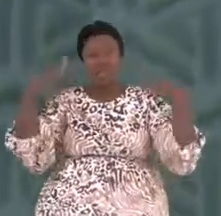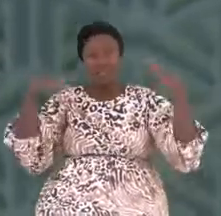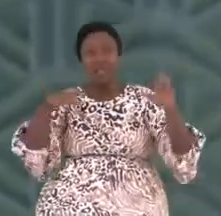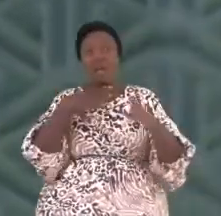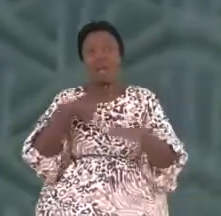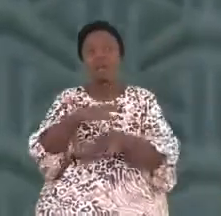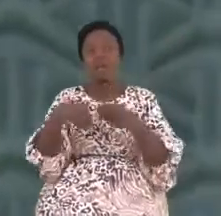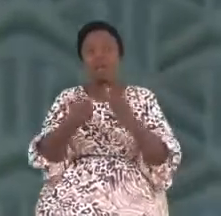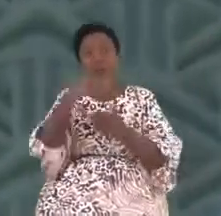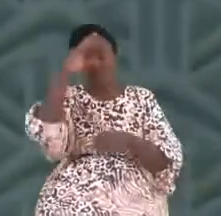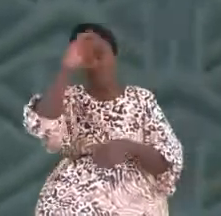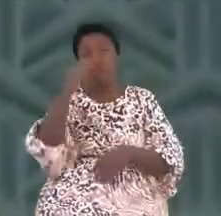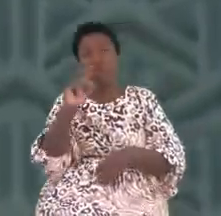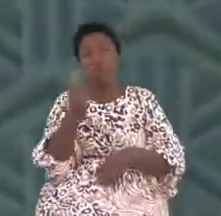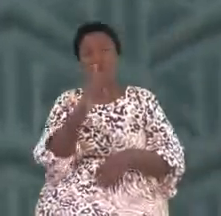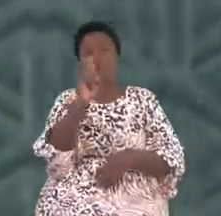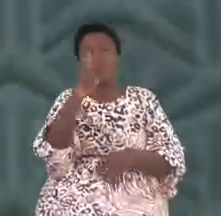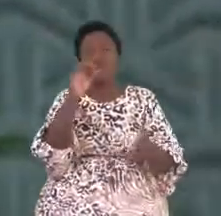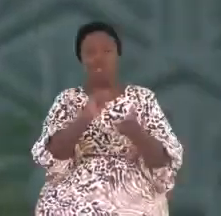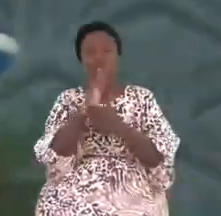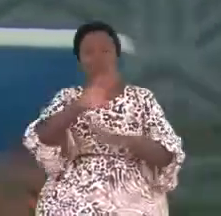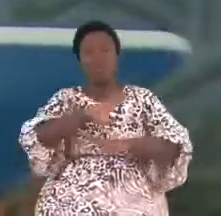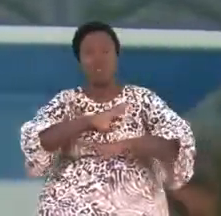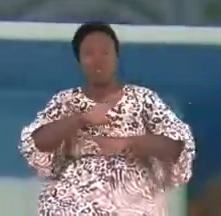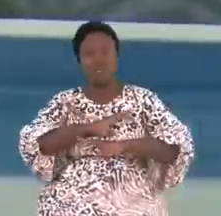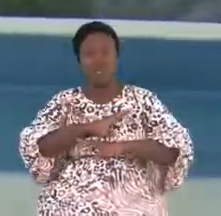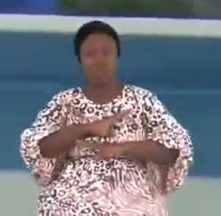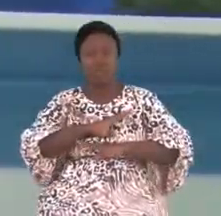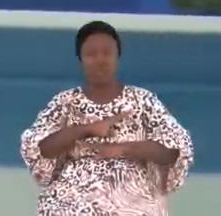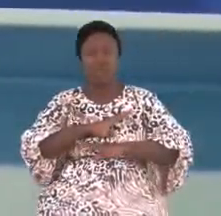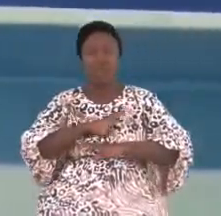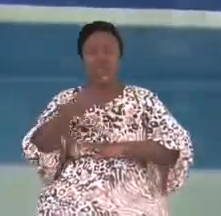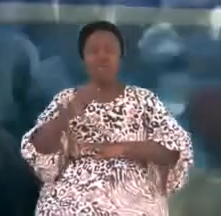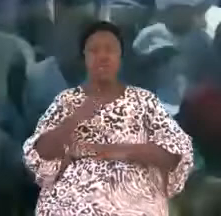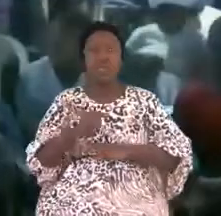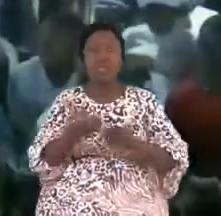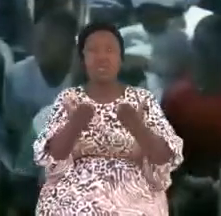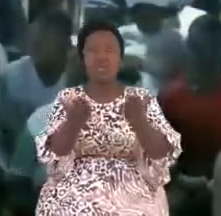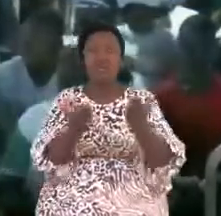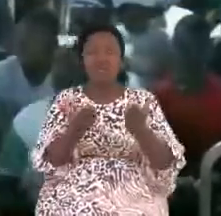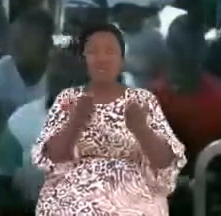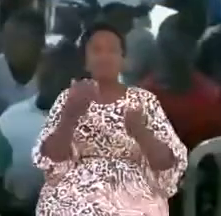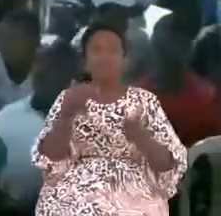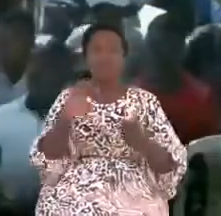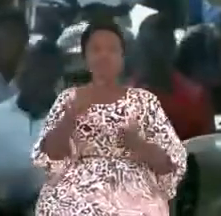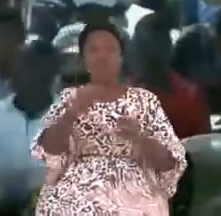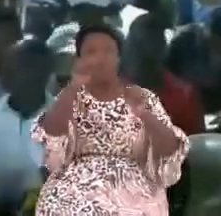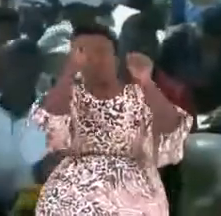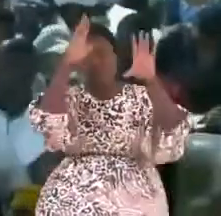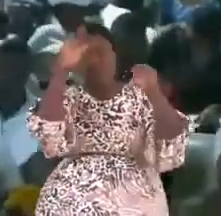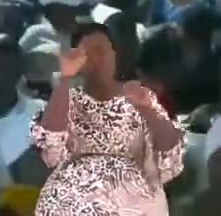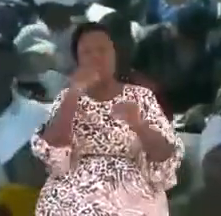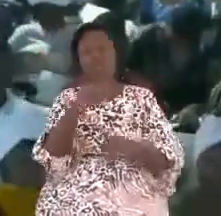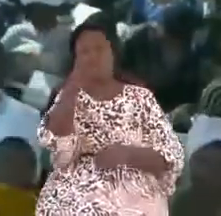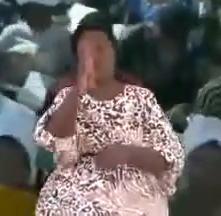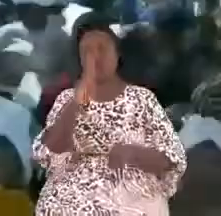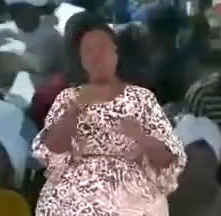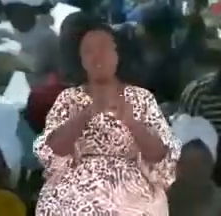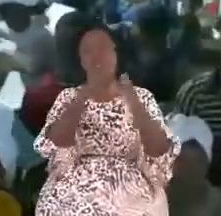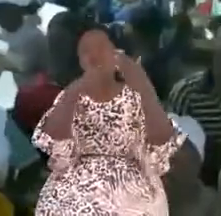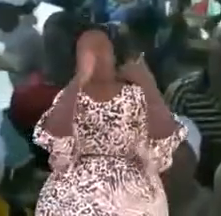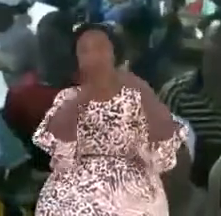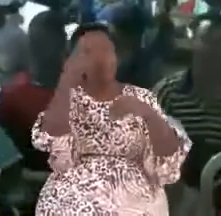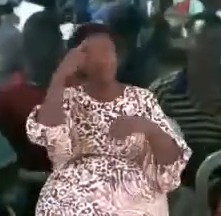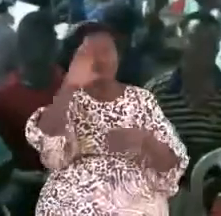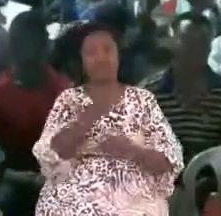only one that will satisfy the demand of the father god in heaven for your salvation